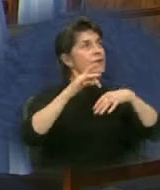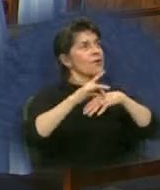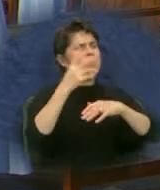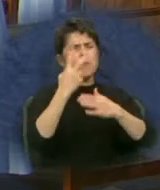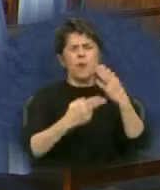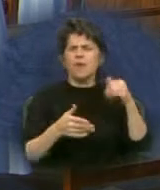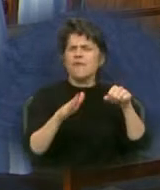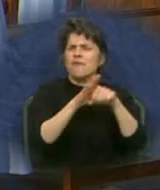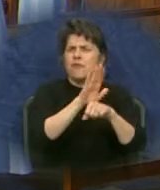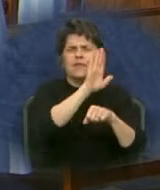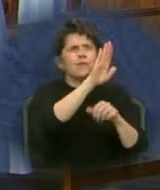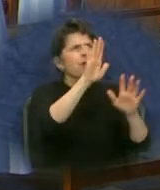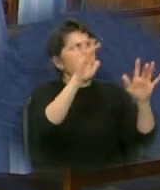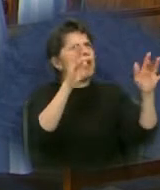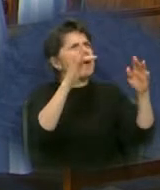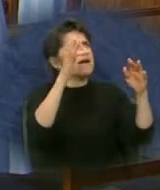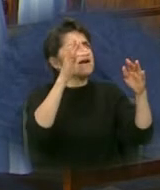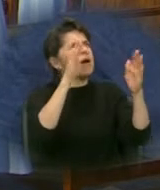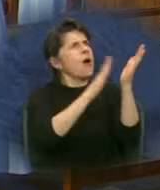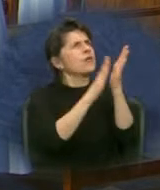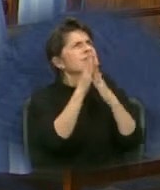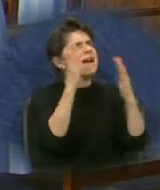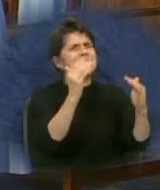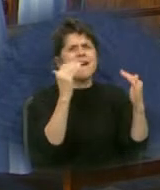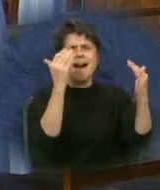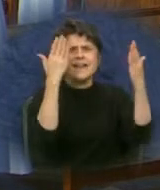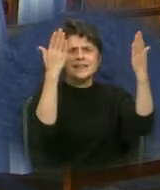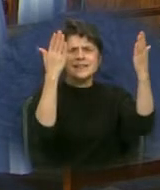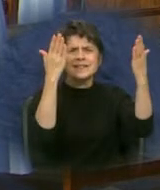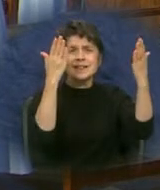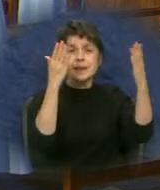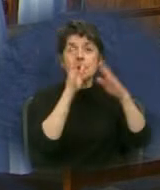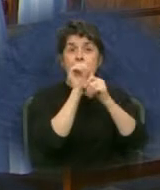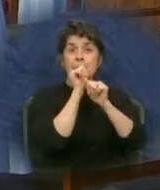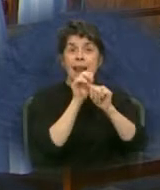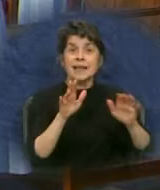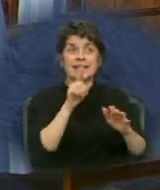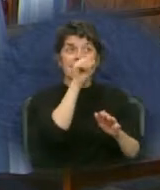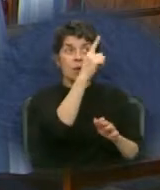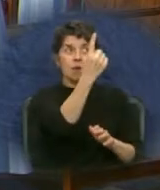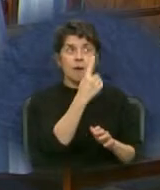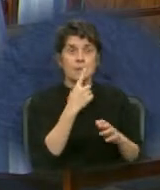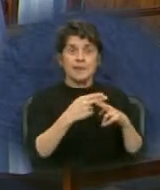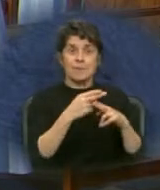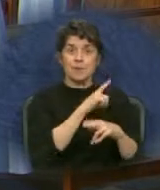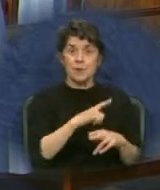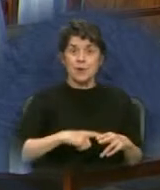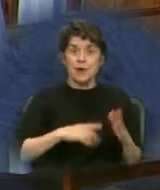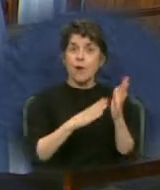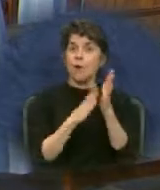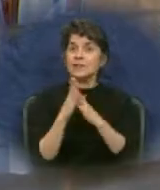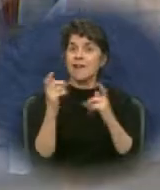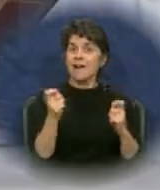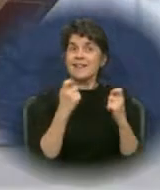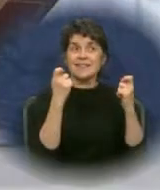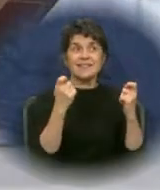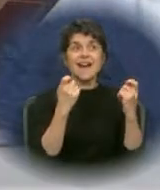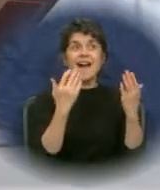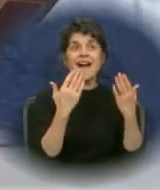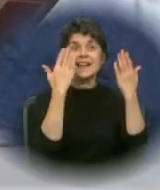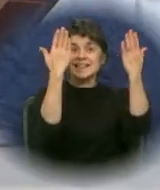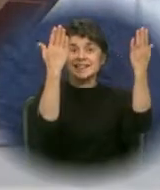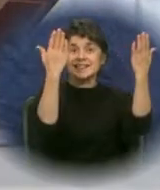glory. Hosanna in the highest. Blessed is he who comes in the name of the Lord. Hosanna in the highest.